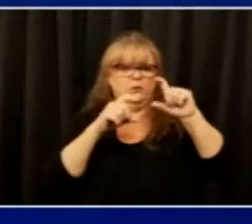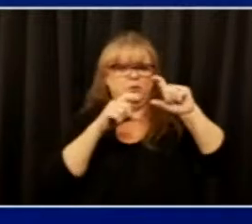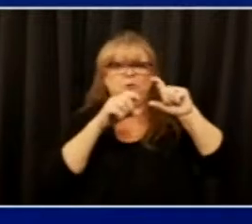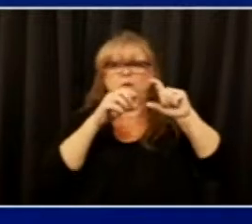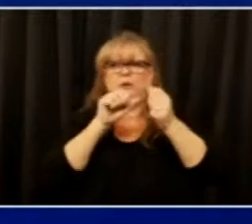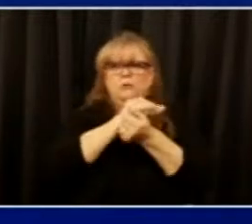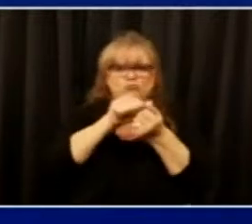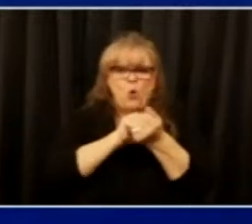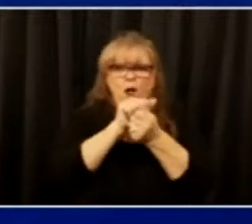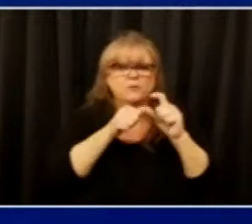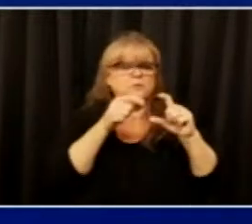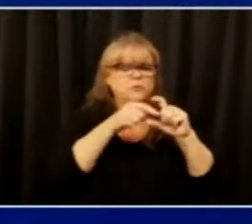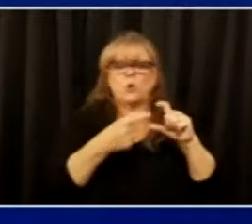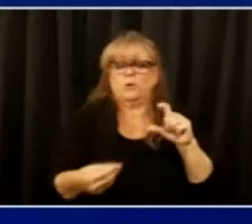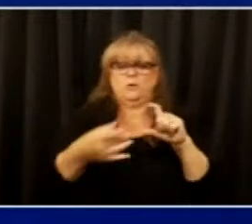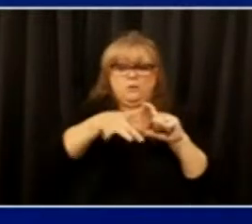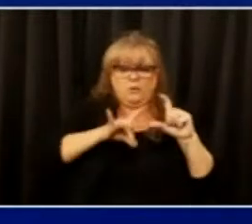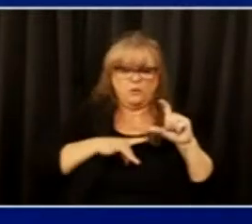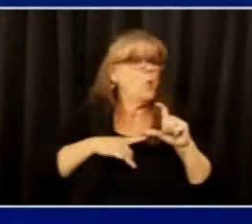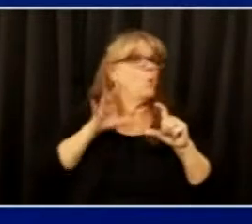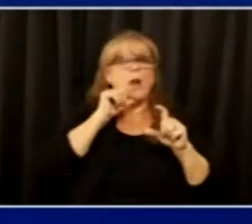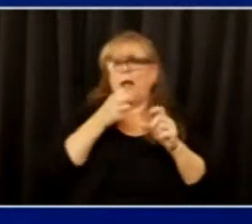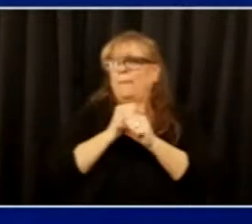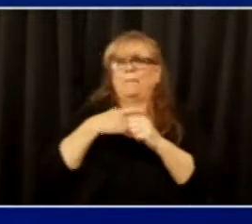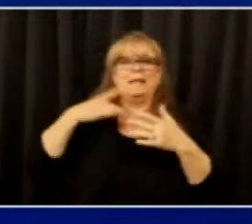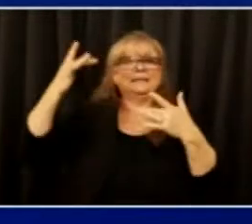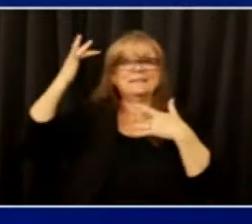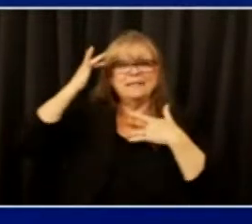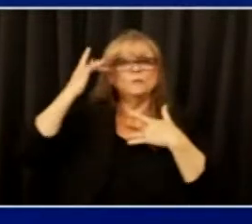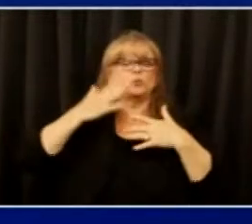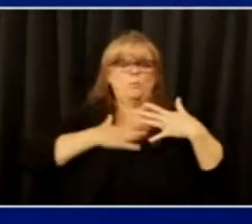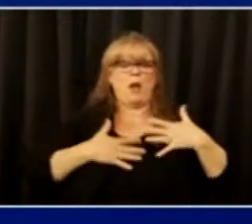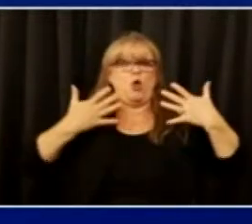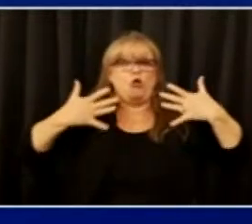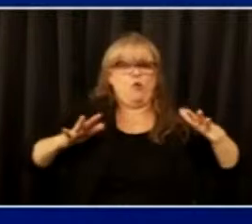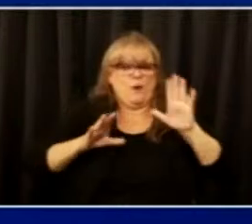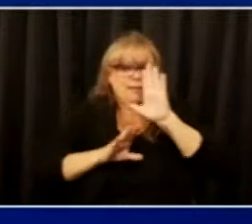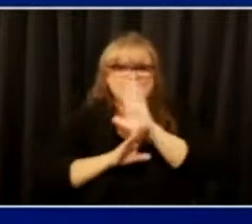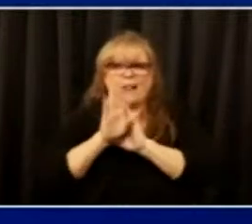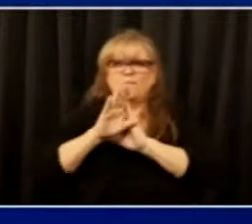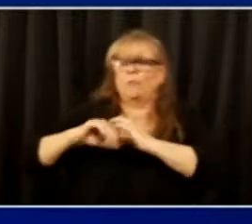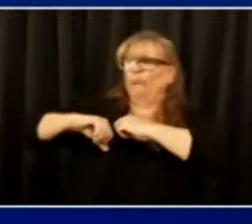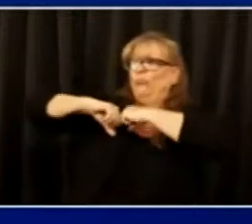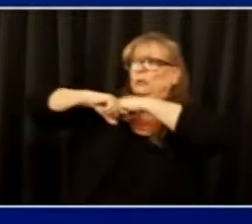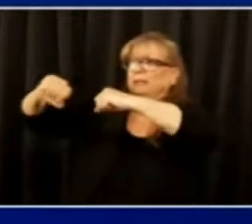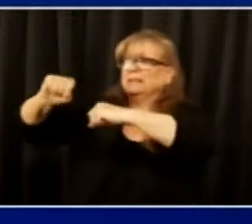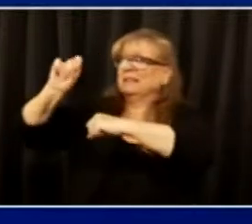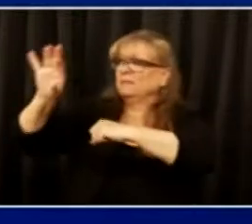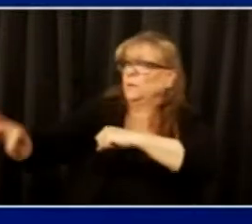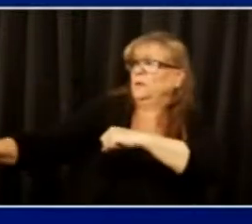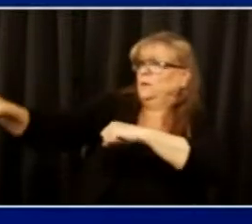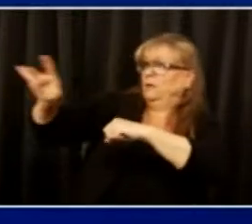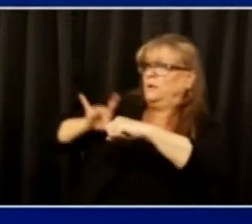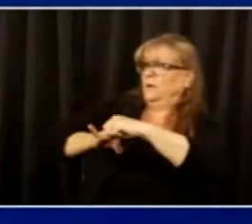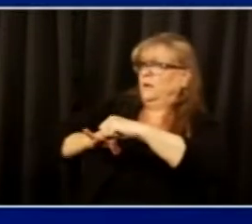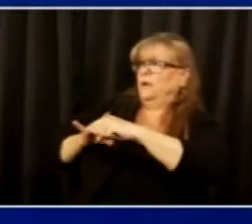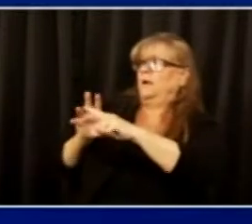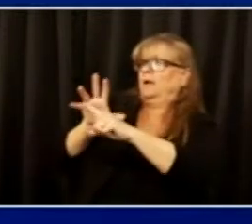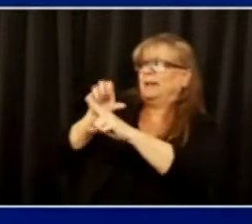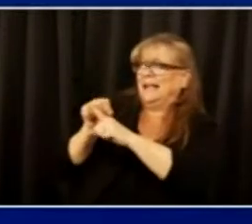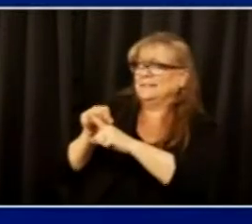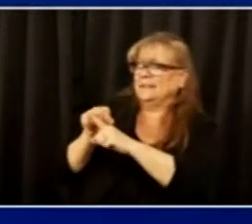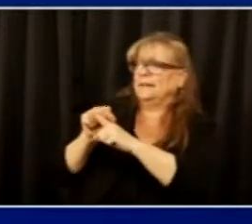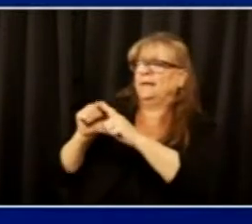system. Your immune system sees it and fights it, gets to know it, and then over time is ready to fight the real